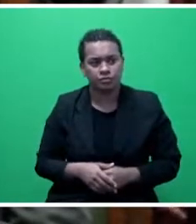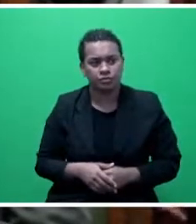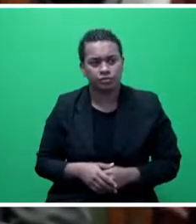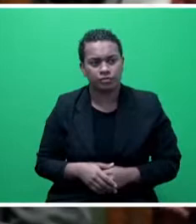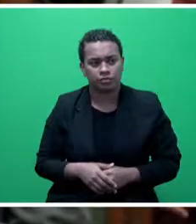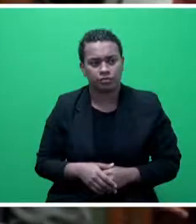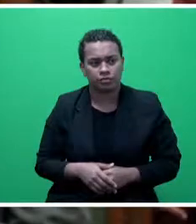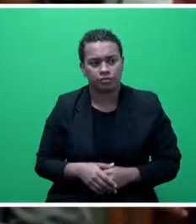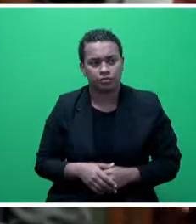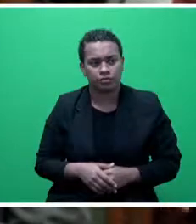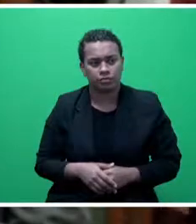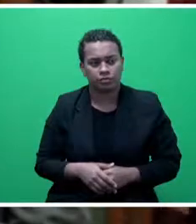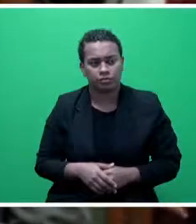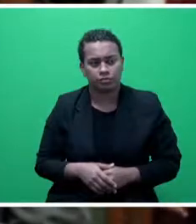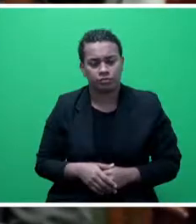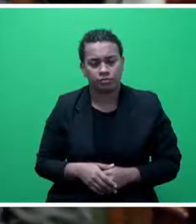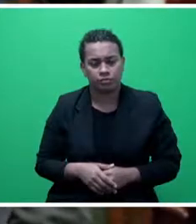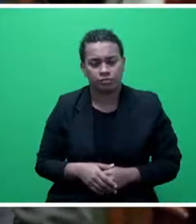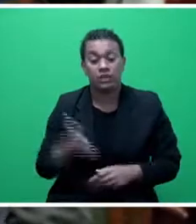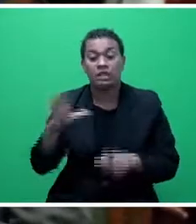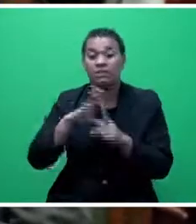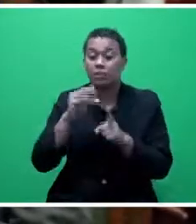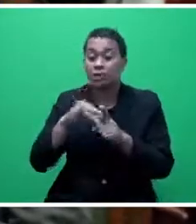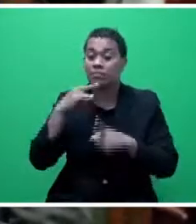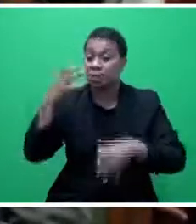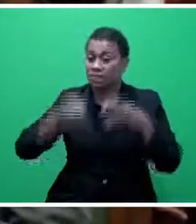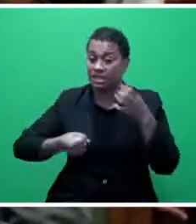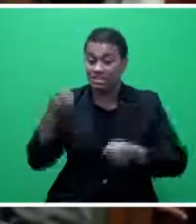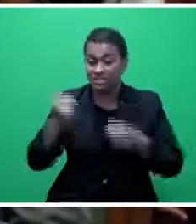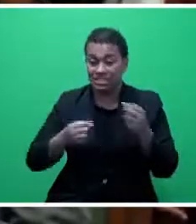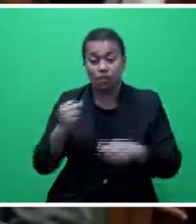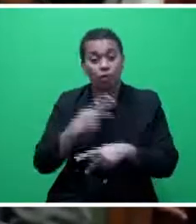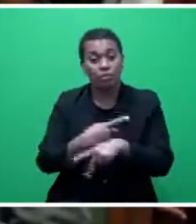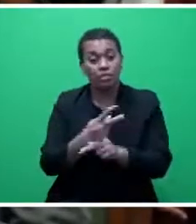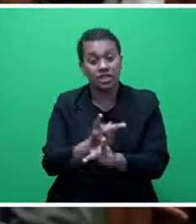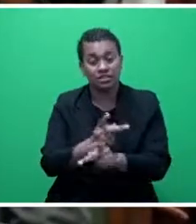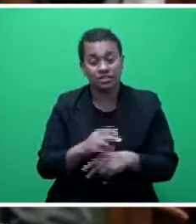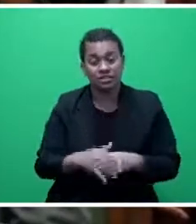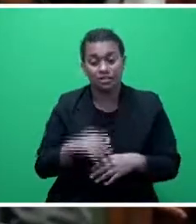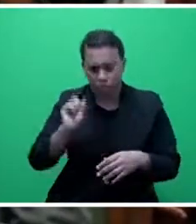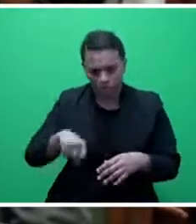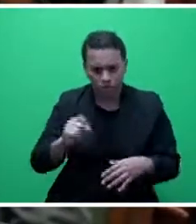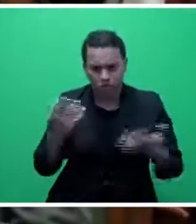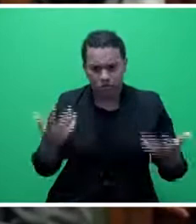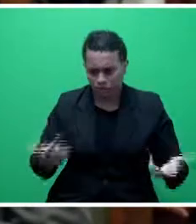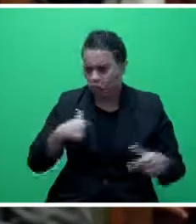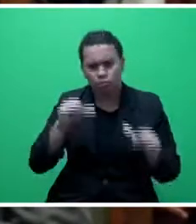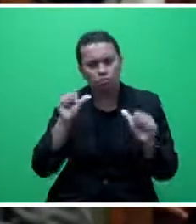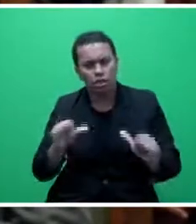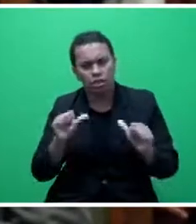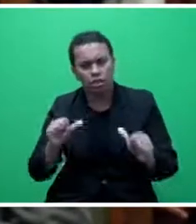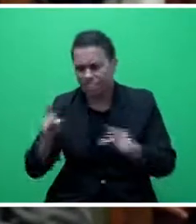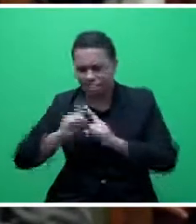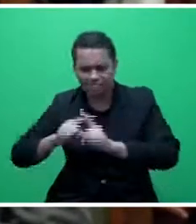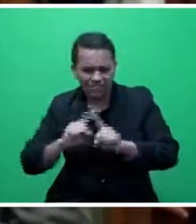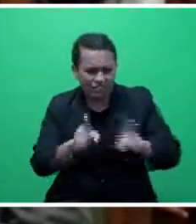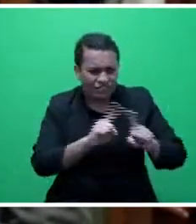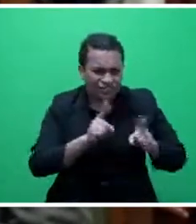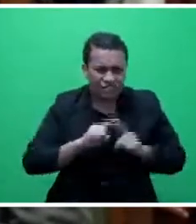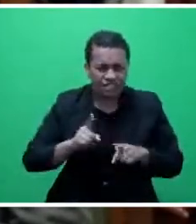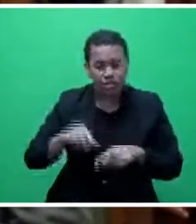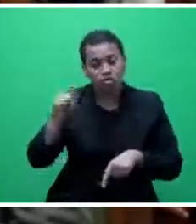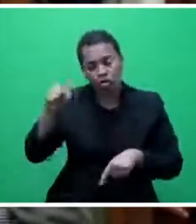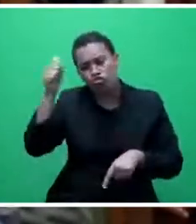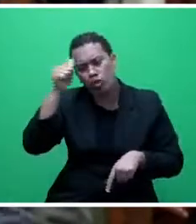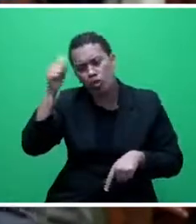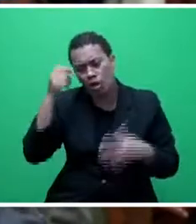the milk products Honorable Prasad raised. Yes, there's still protection being provided in certain areas, and Honorable Prasad knows, we've